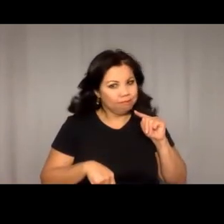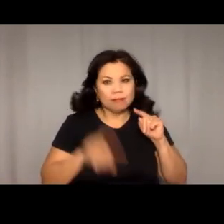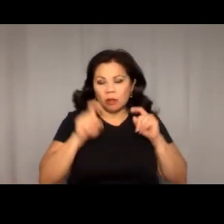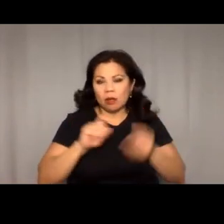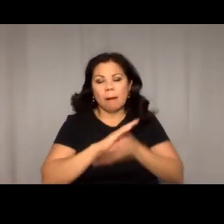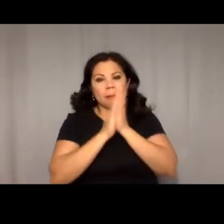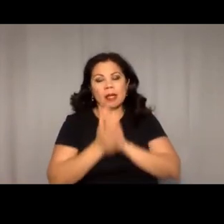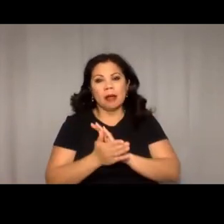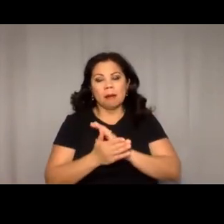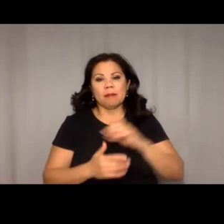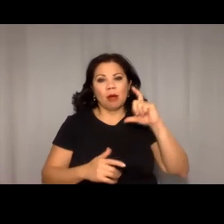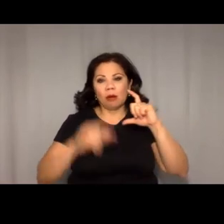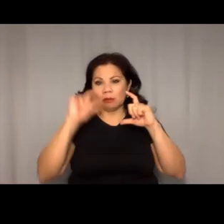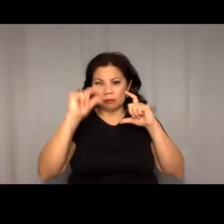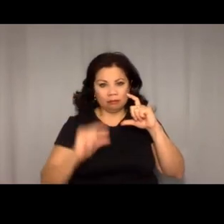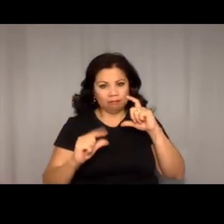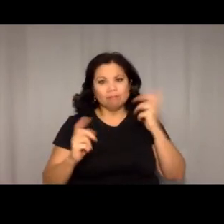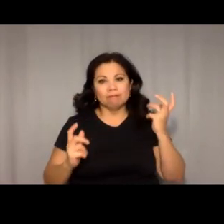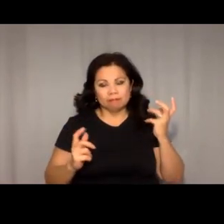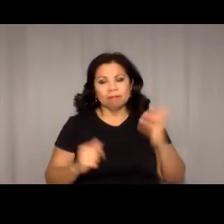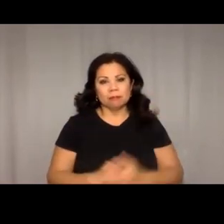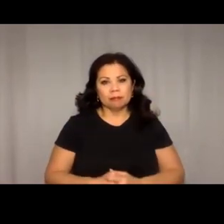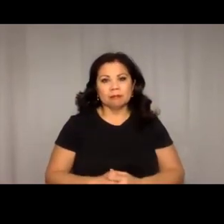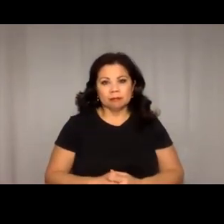turn it into a mixed number.